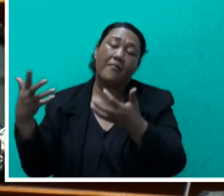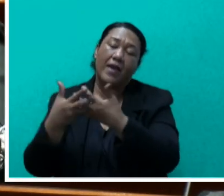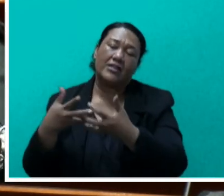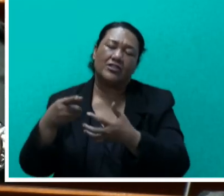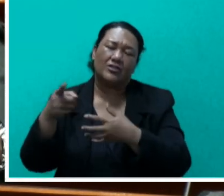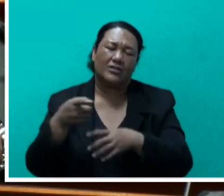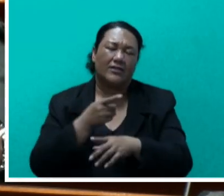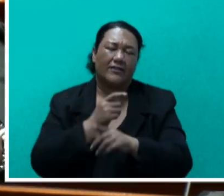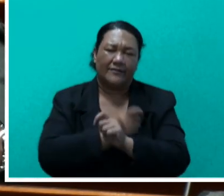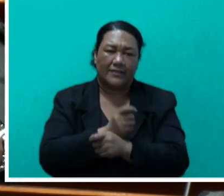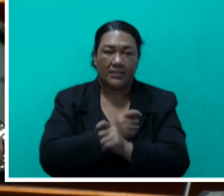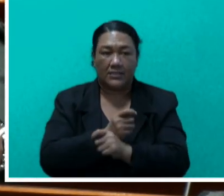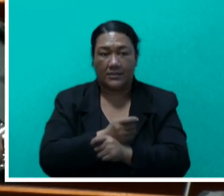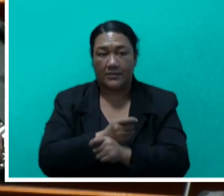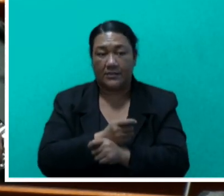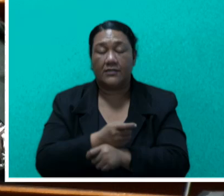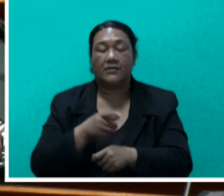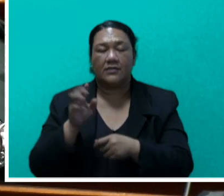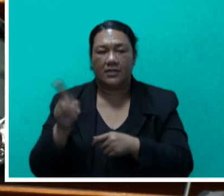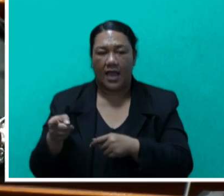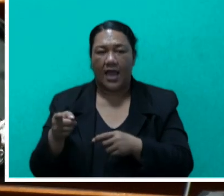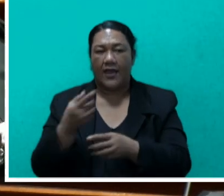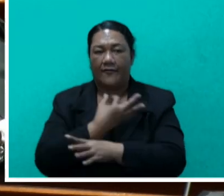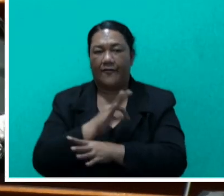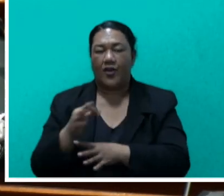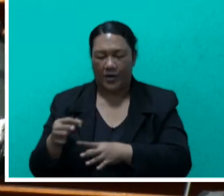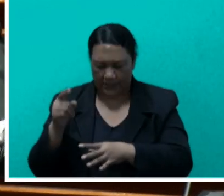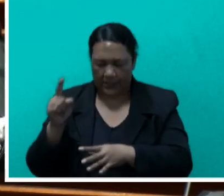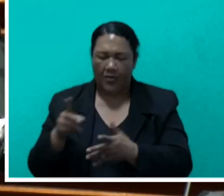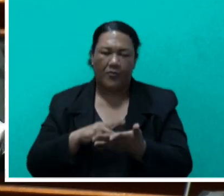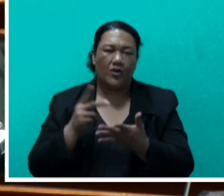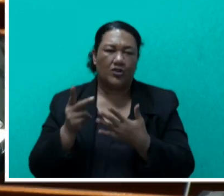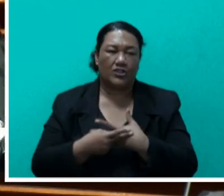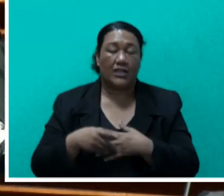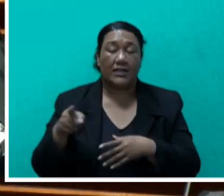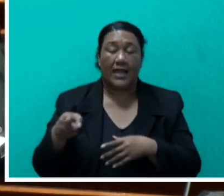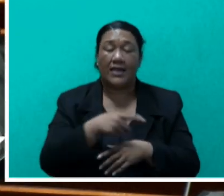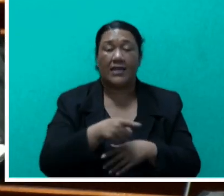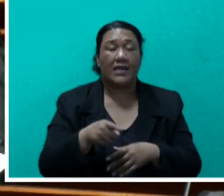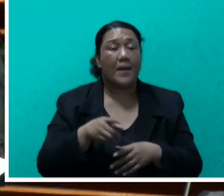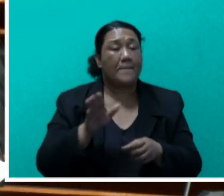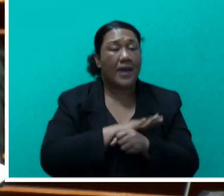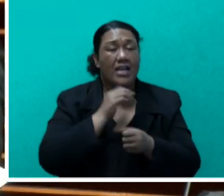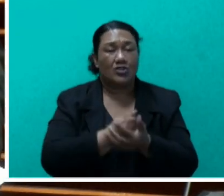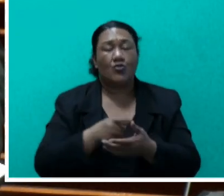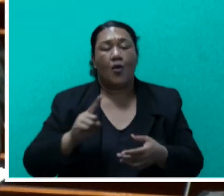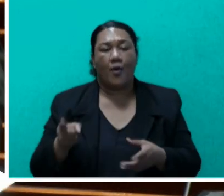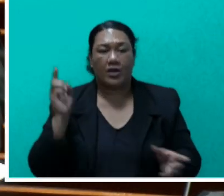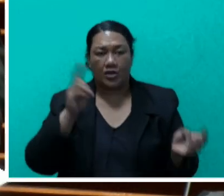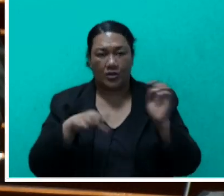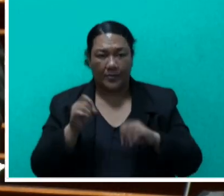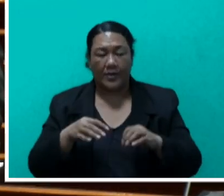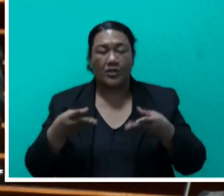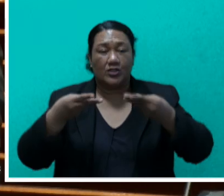targeting income-generating projects. This ROI program also ensures that it contributes towards addressing